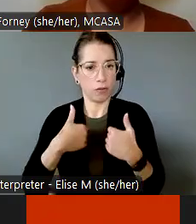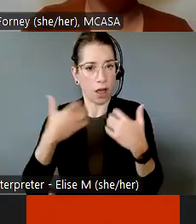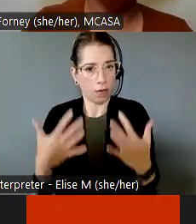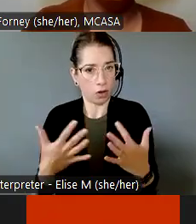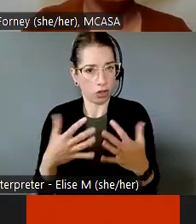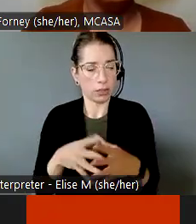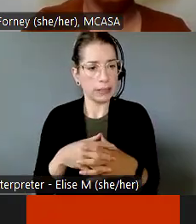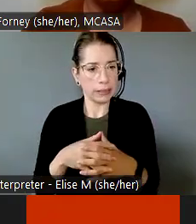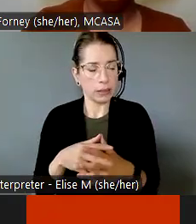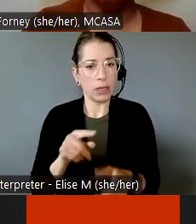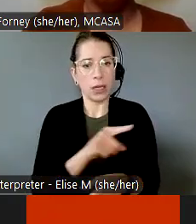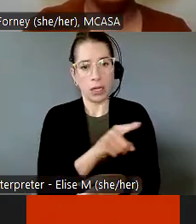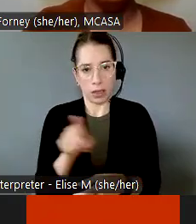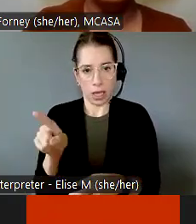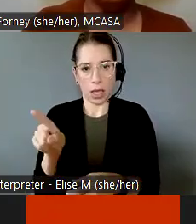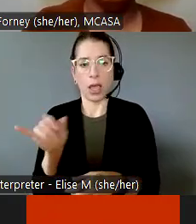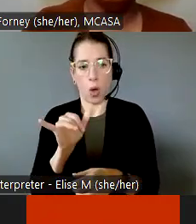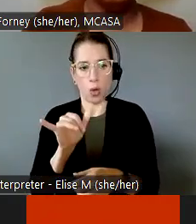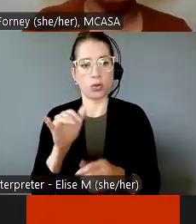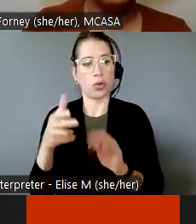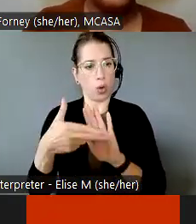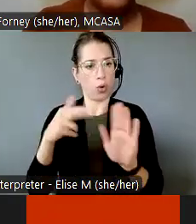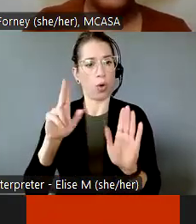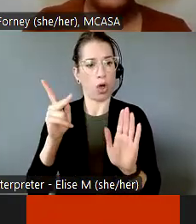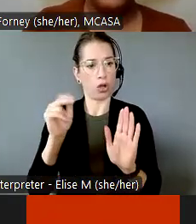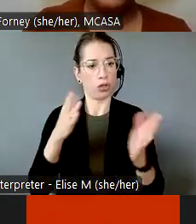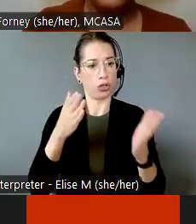because they too are underserved population.